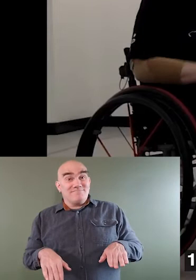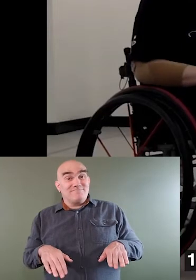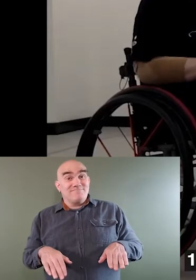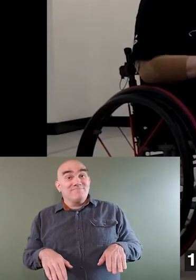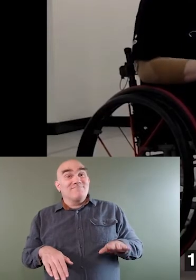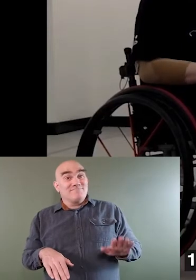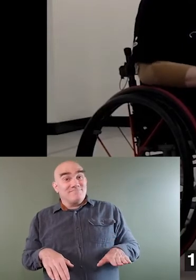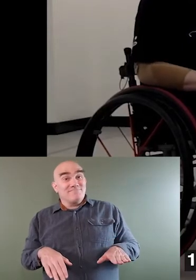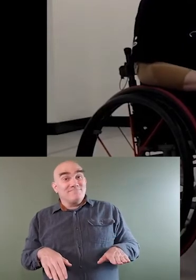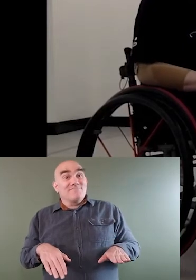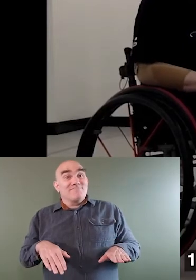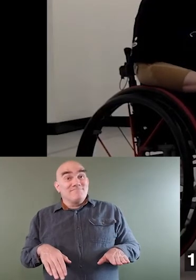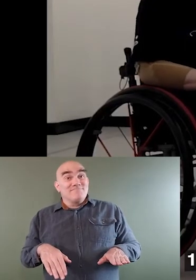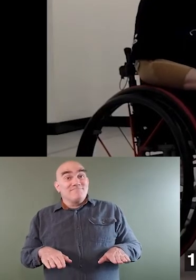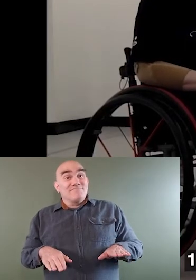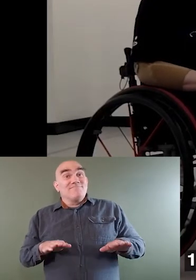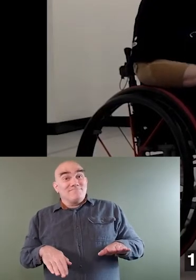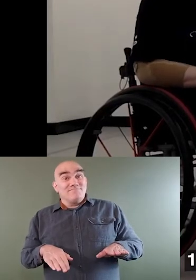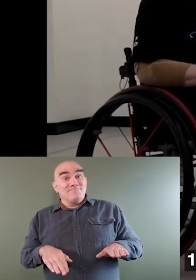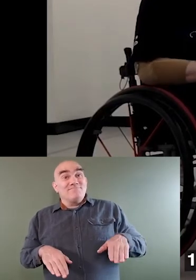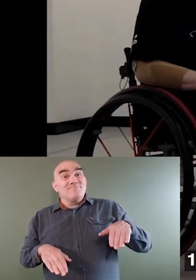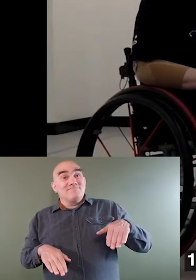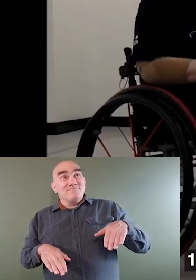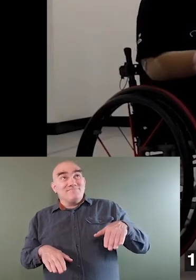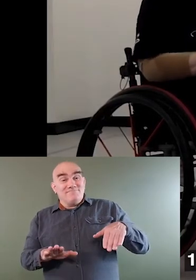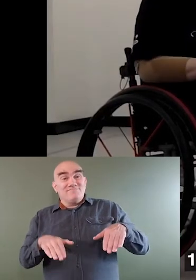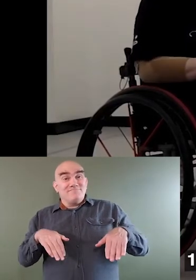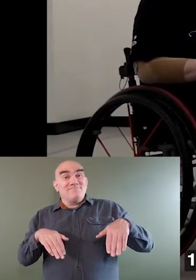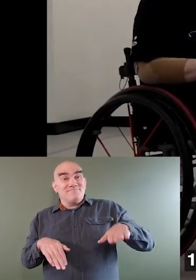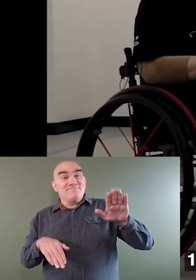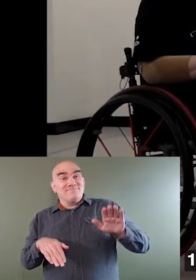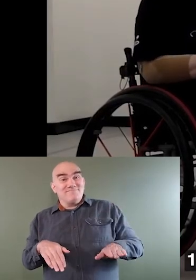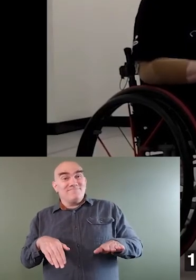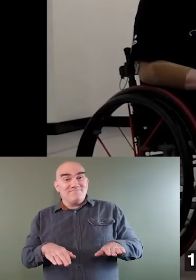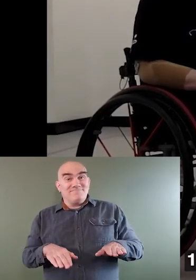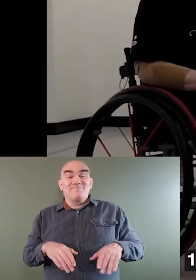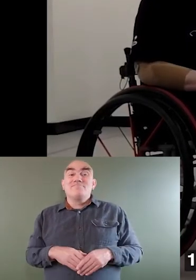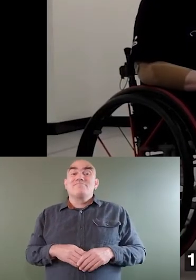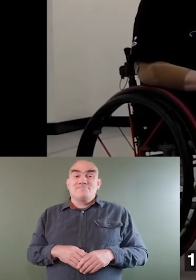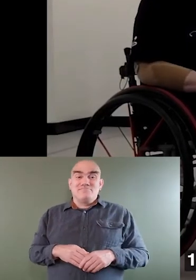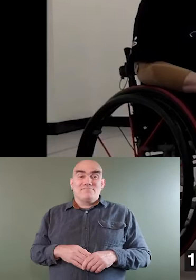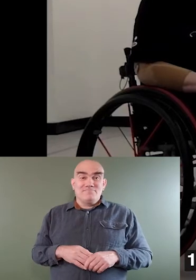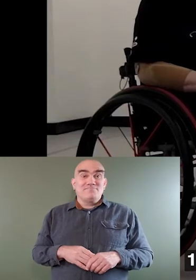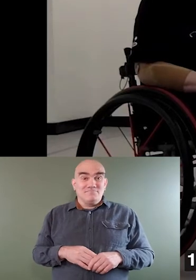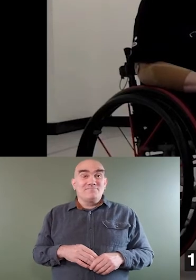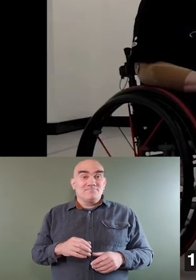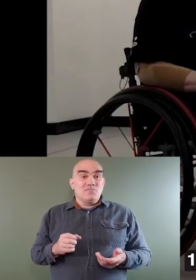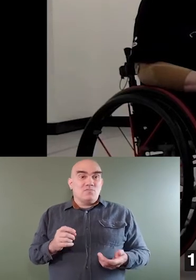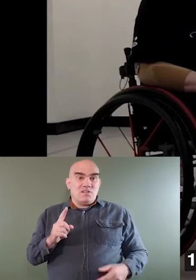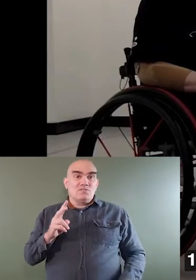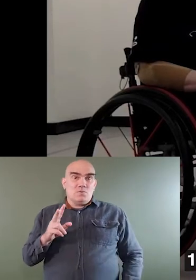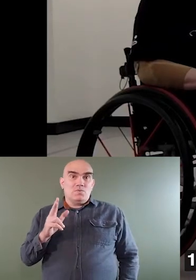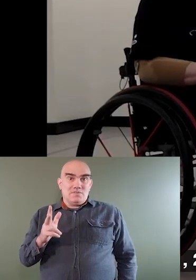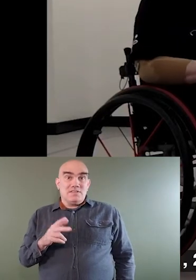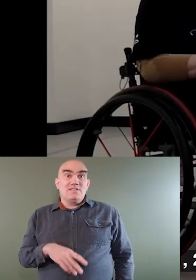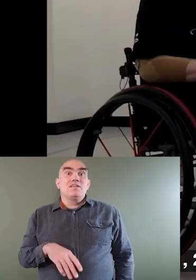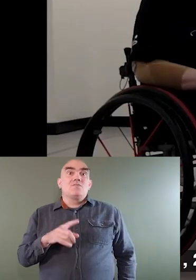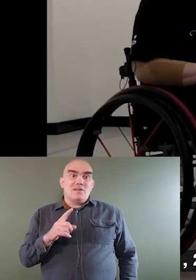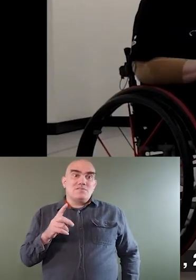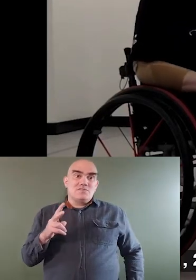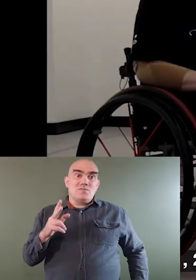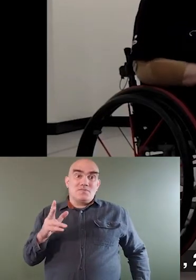and 7, and 8, 1, 2, and 3, and 4. 5, 6, and 7, and 8,